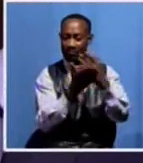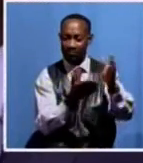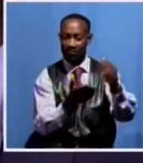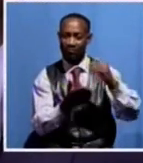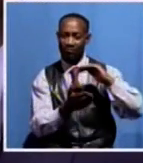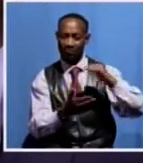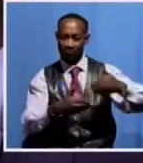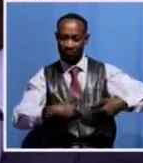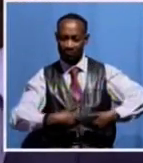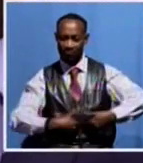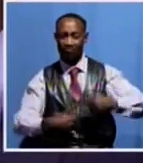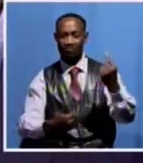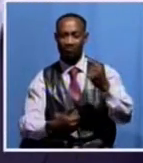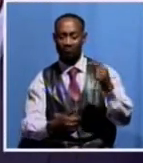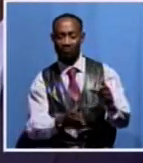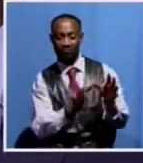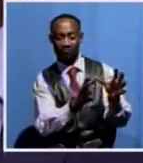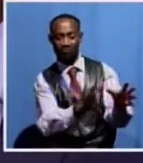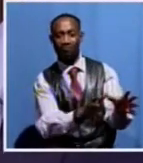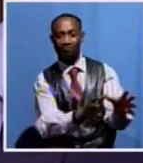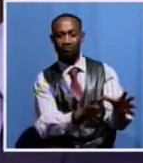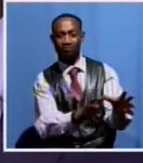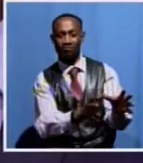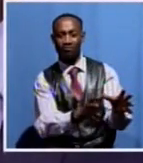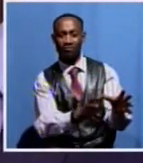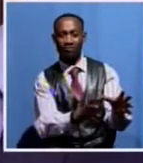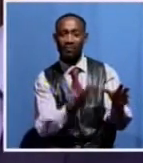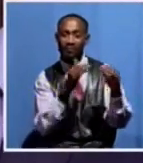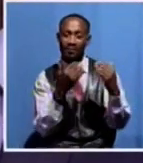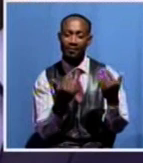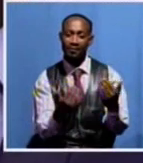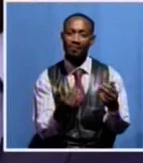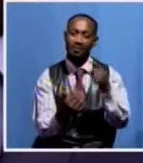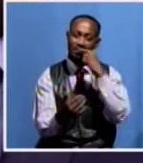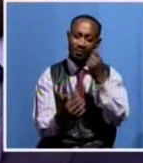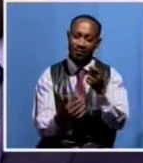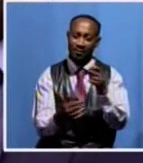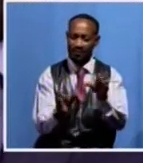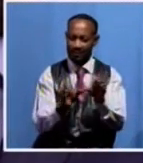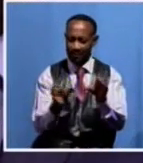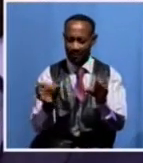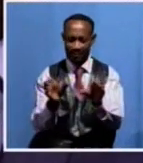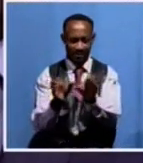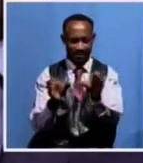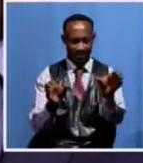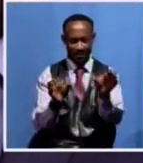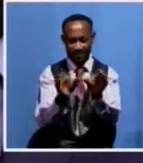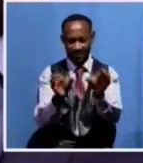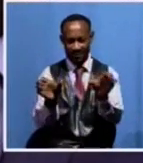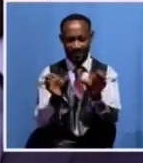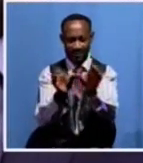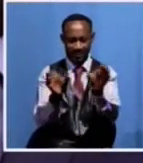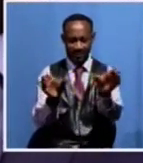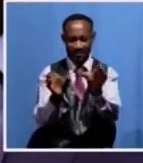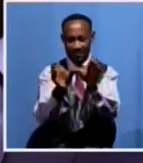like us, but the youth, the women, and so on. So you have to disaggregate the budget by ministry. And what